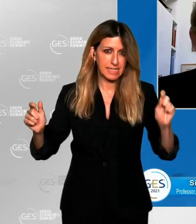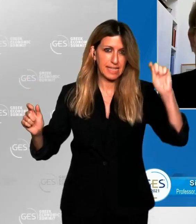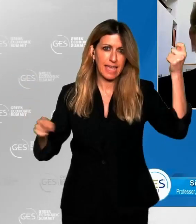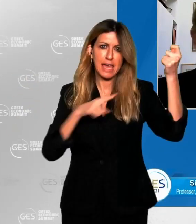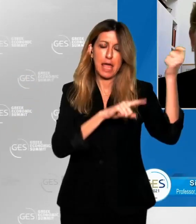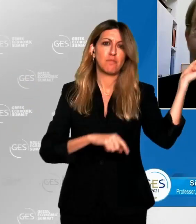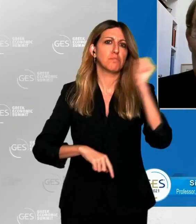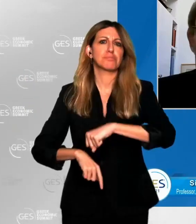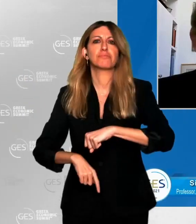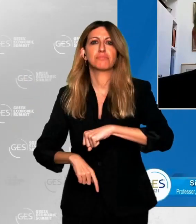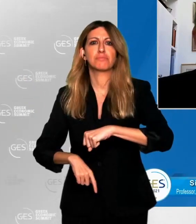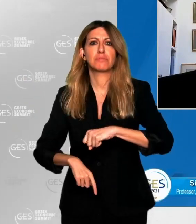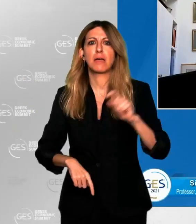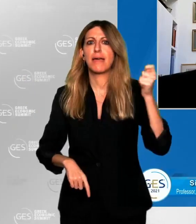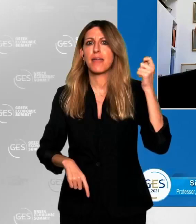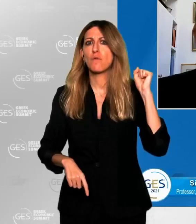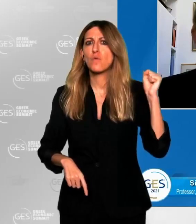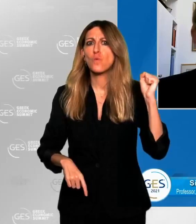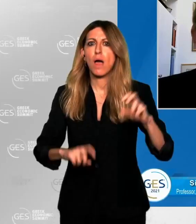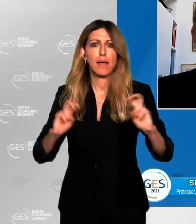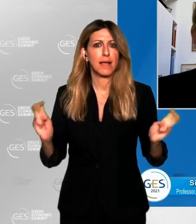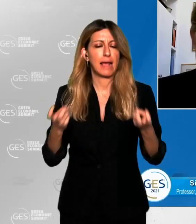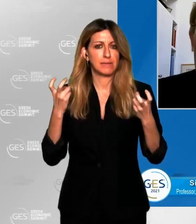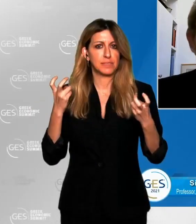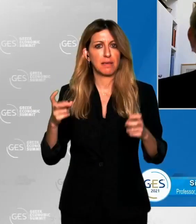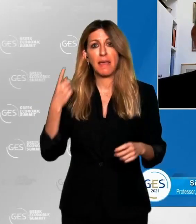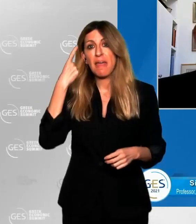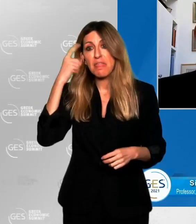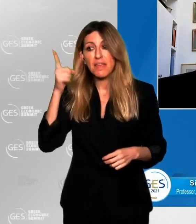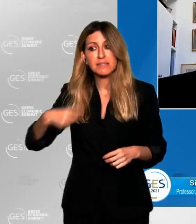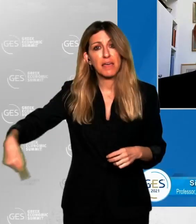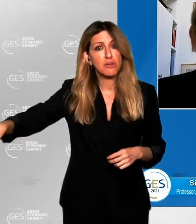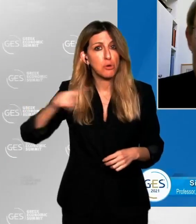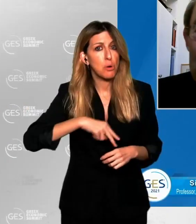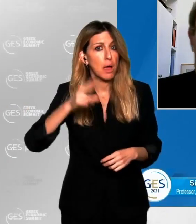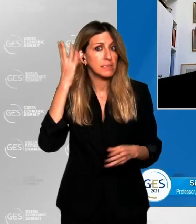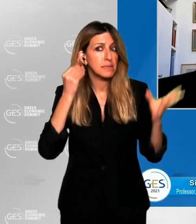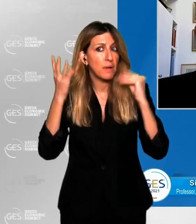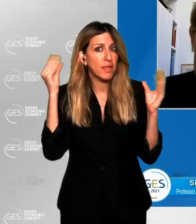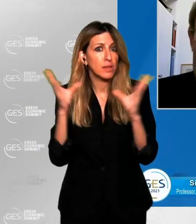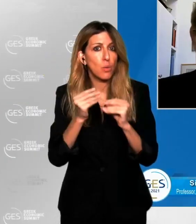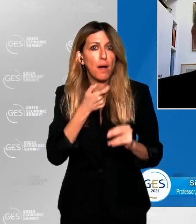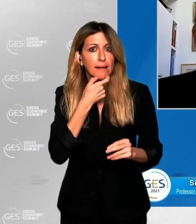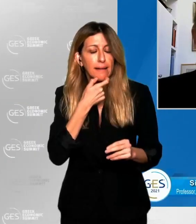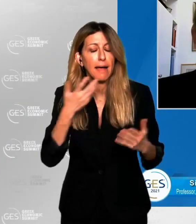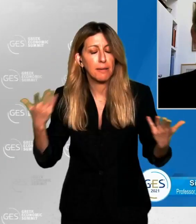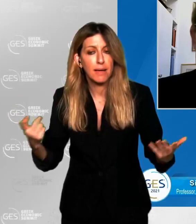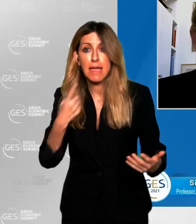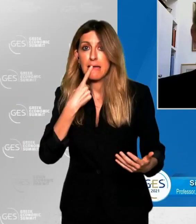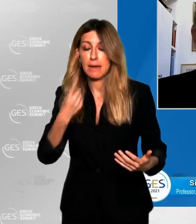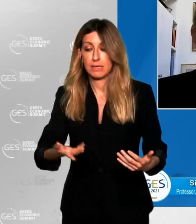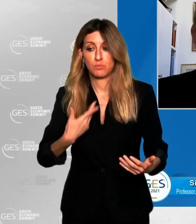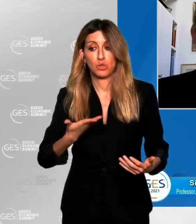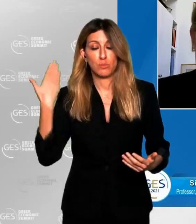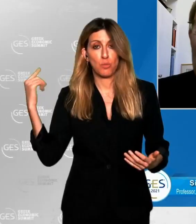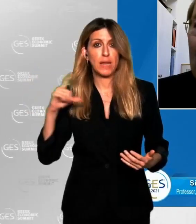you live in Britain, but there was a big storm here only last week that disconnected some parts in the north of the country